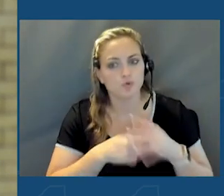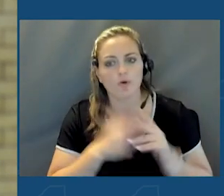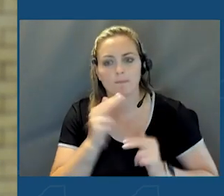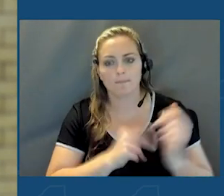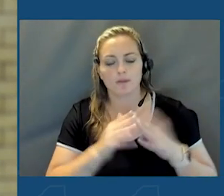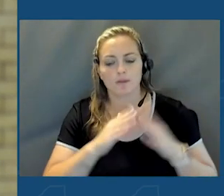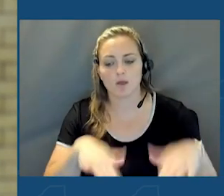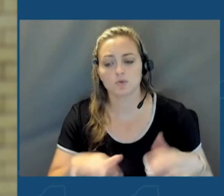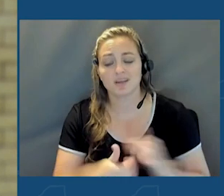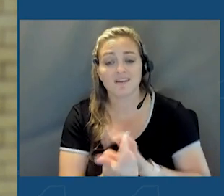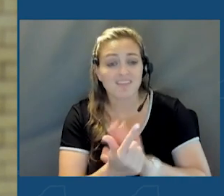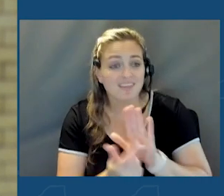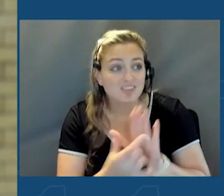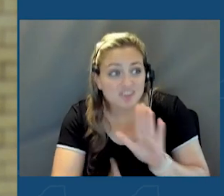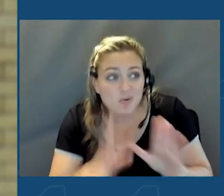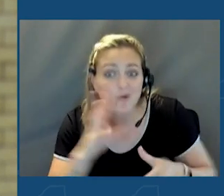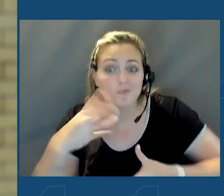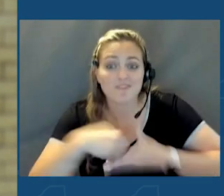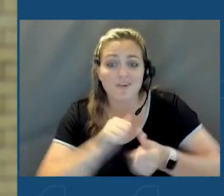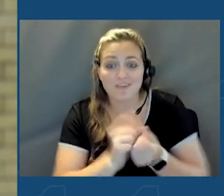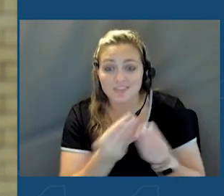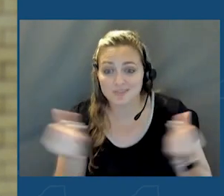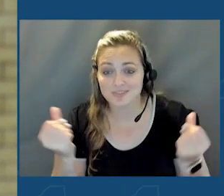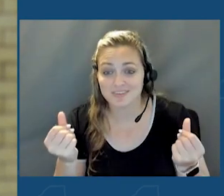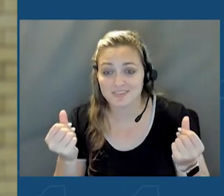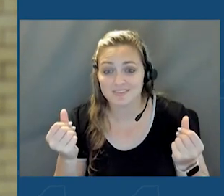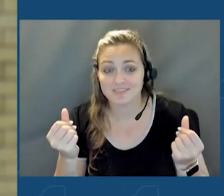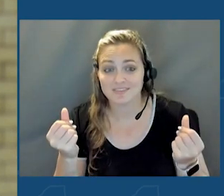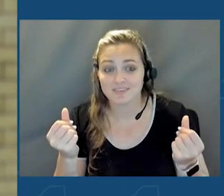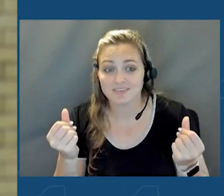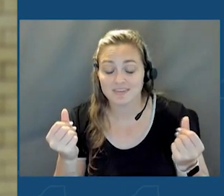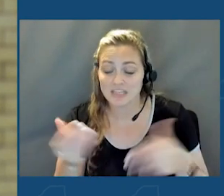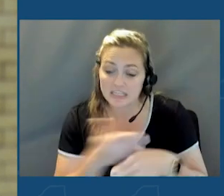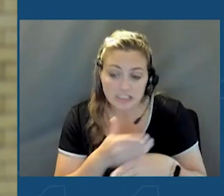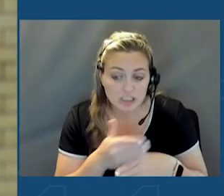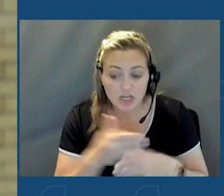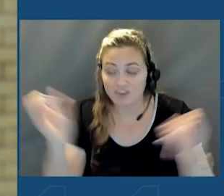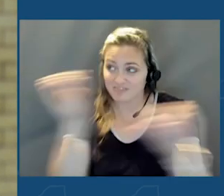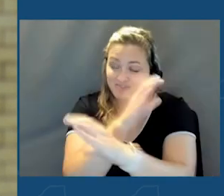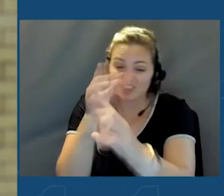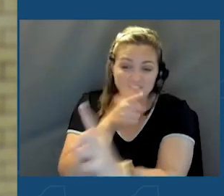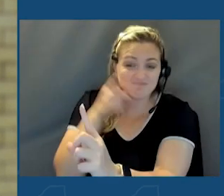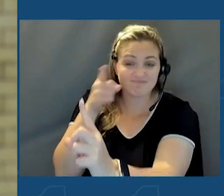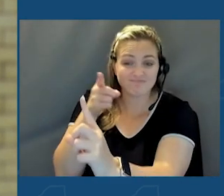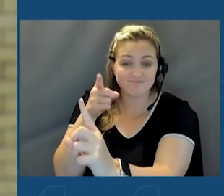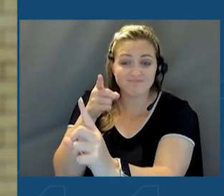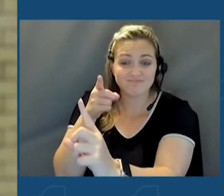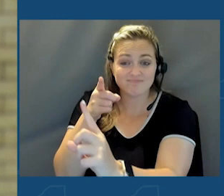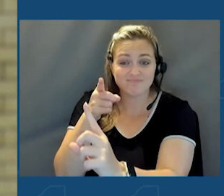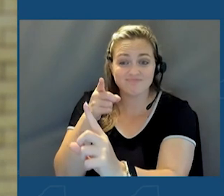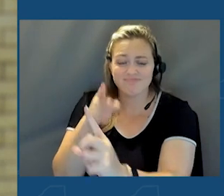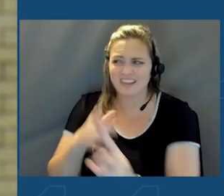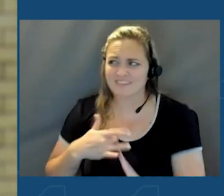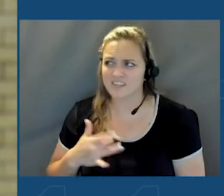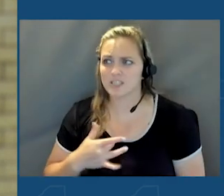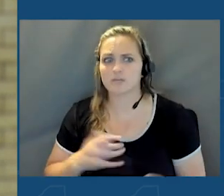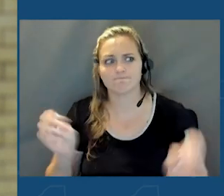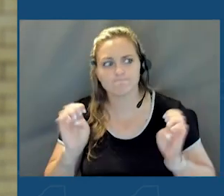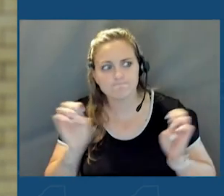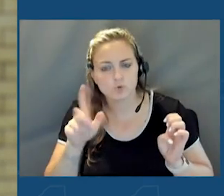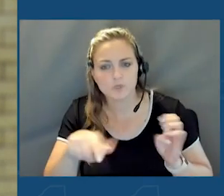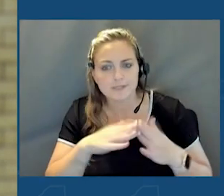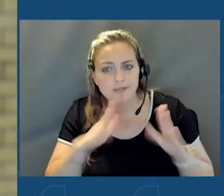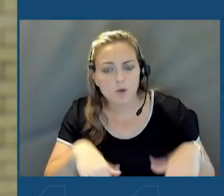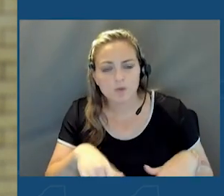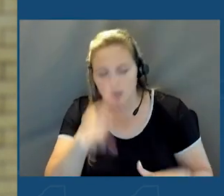any legislator who wants to be part of the solution, who shares this vision and this sense of urgency, I